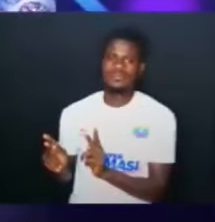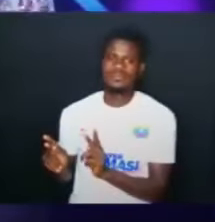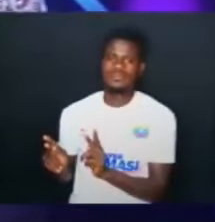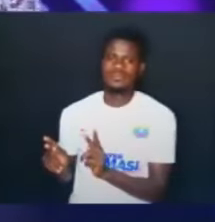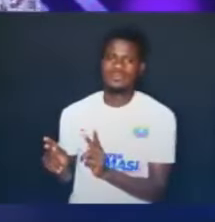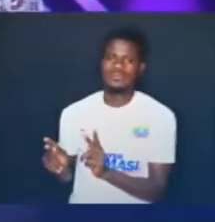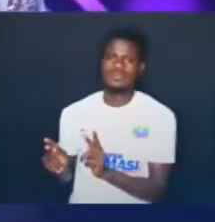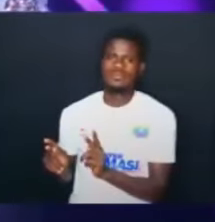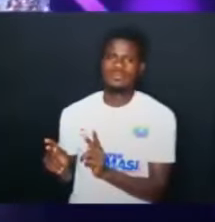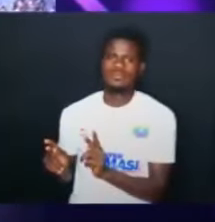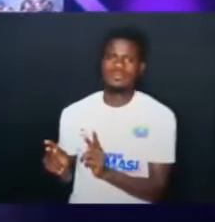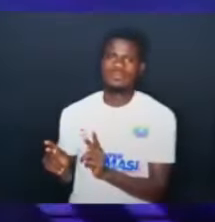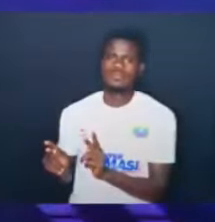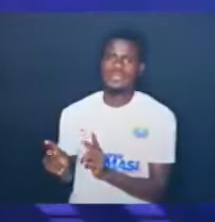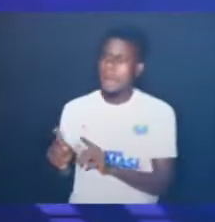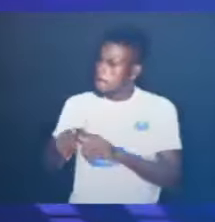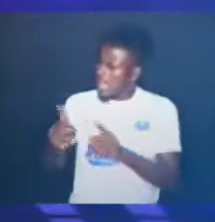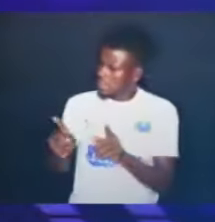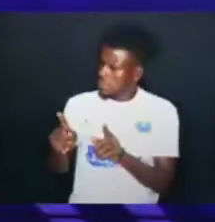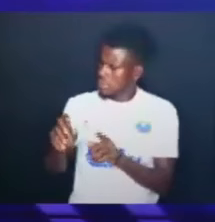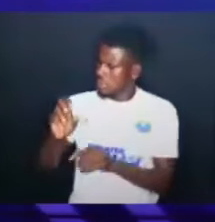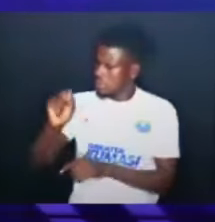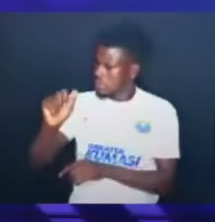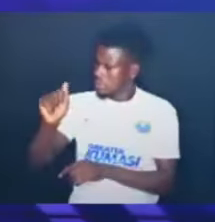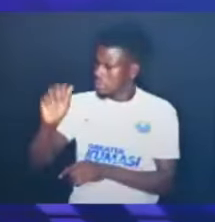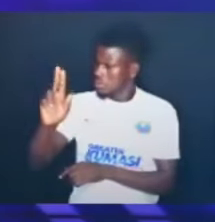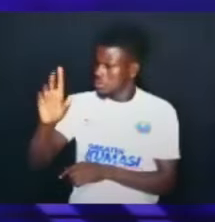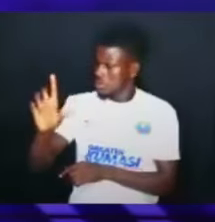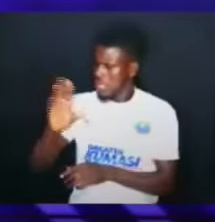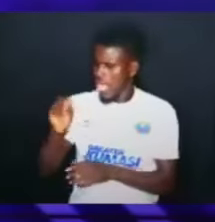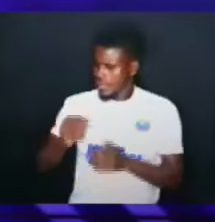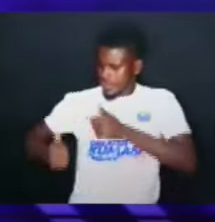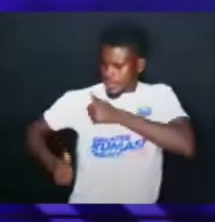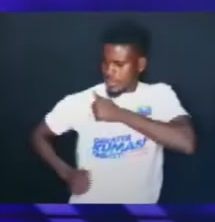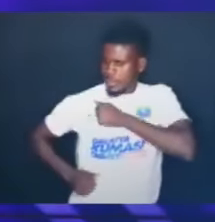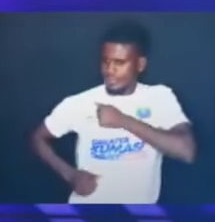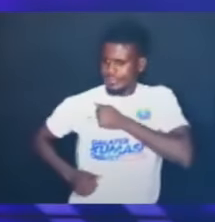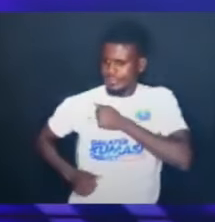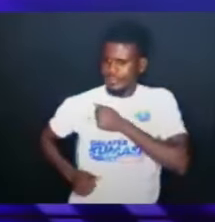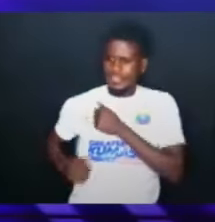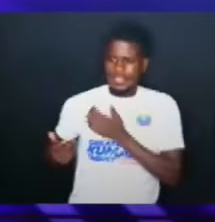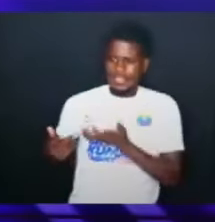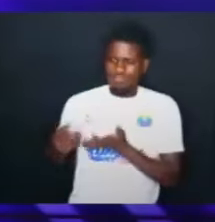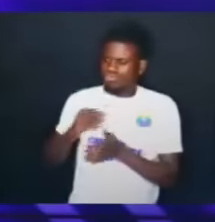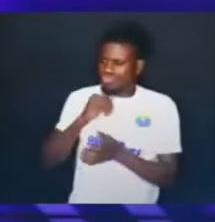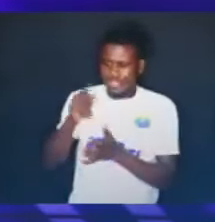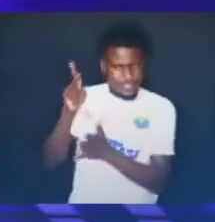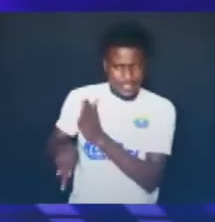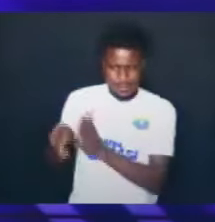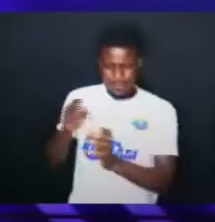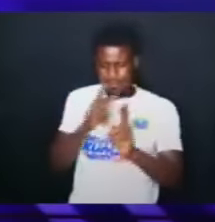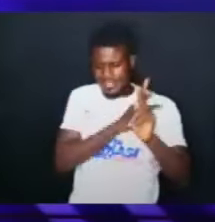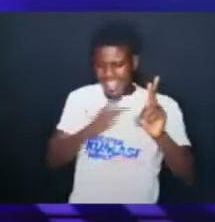ano se won pasa pasa pasa. But Saul and the army spared Agag and the best of the sheep,